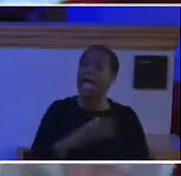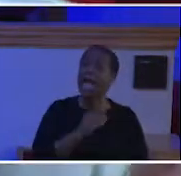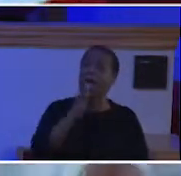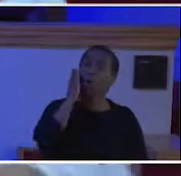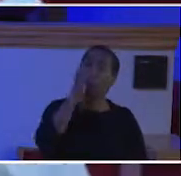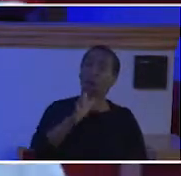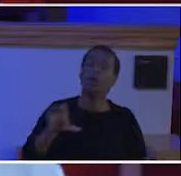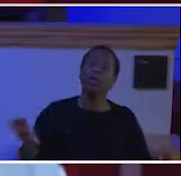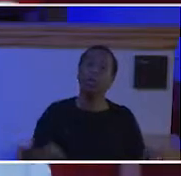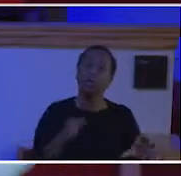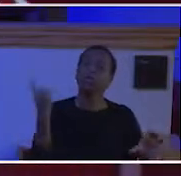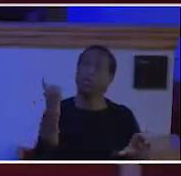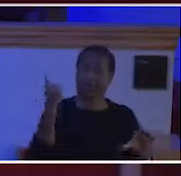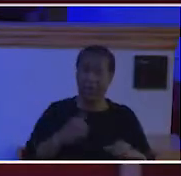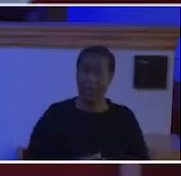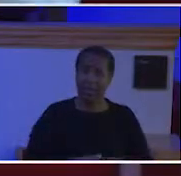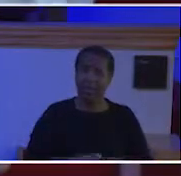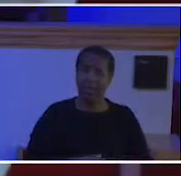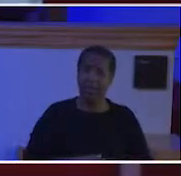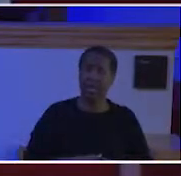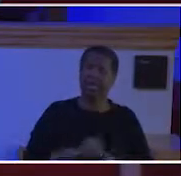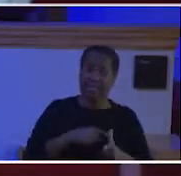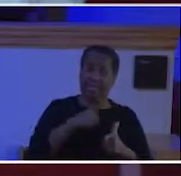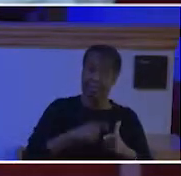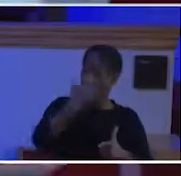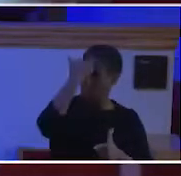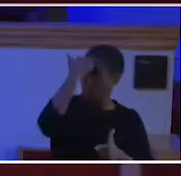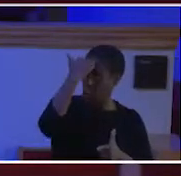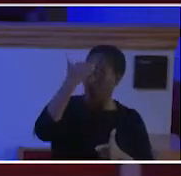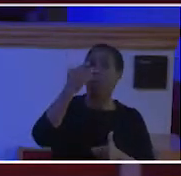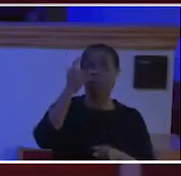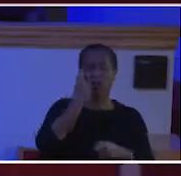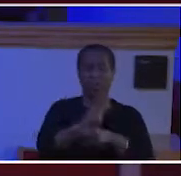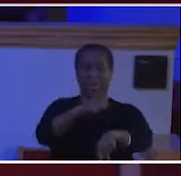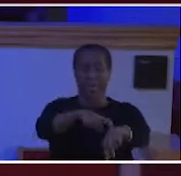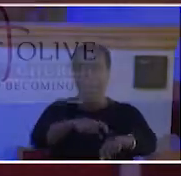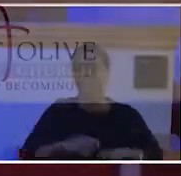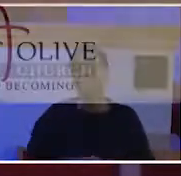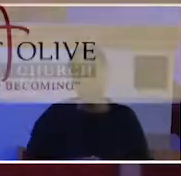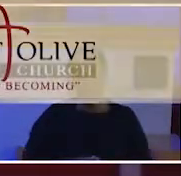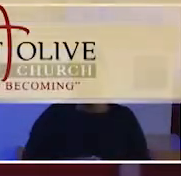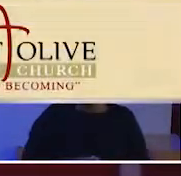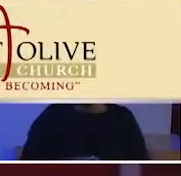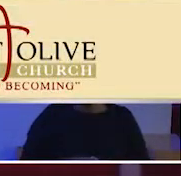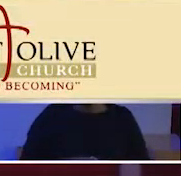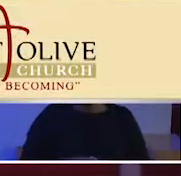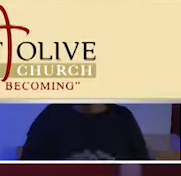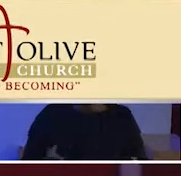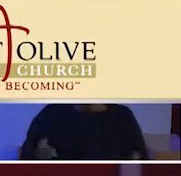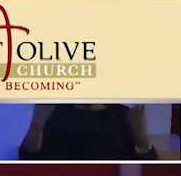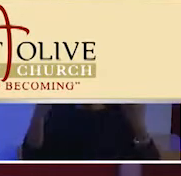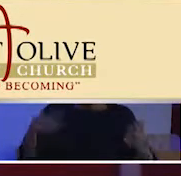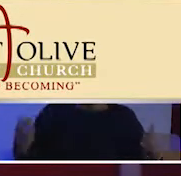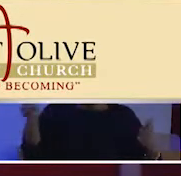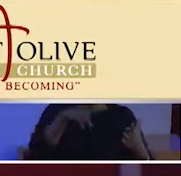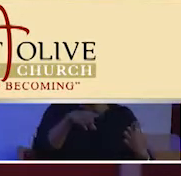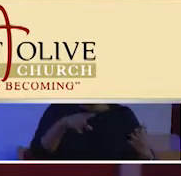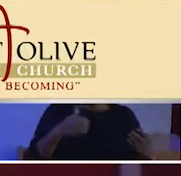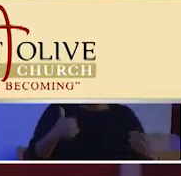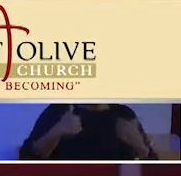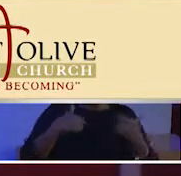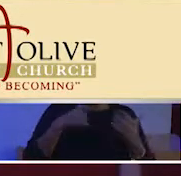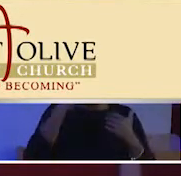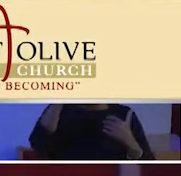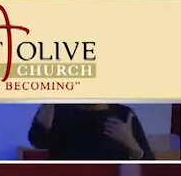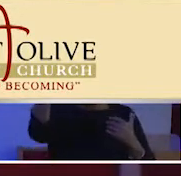do something, then you know it's the right time. But many of us will have our